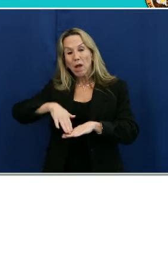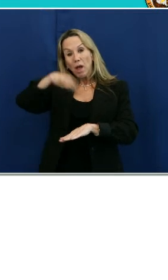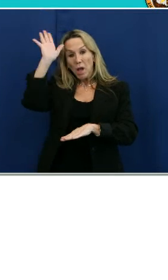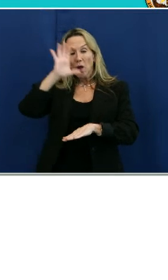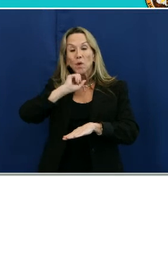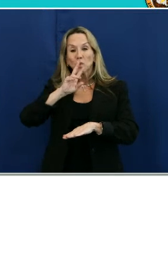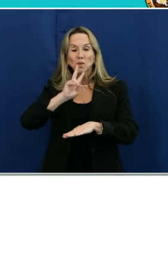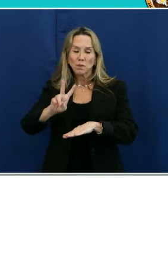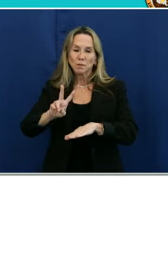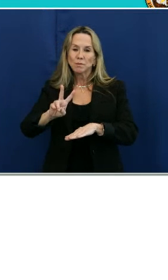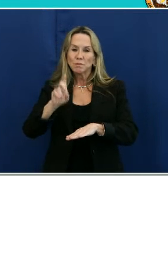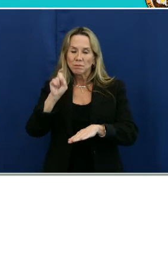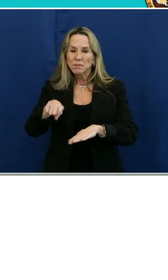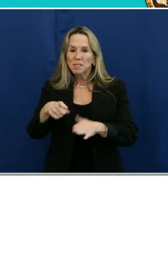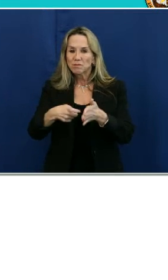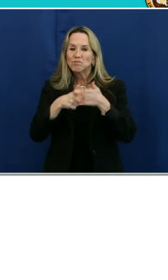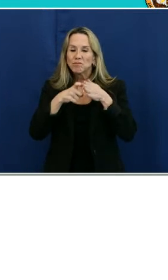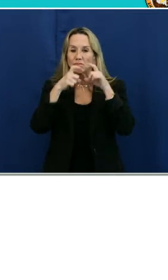and